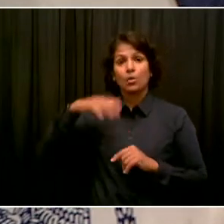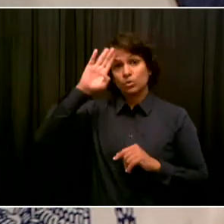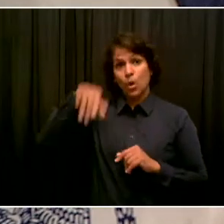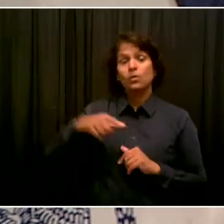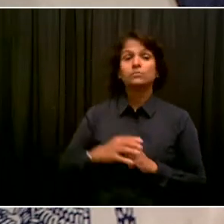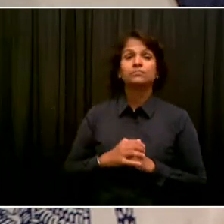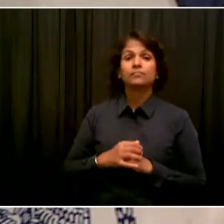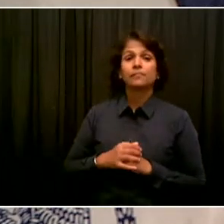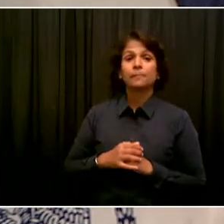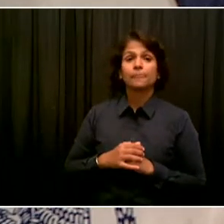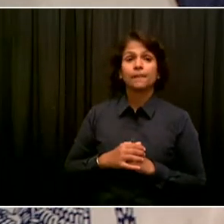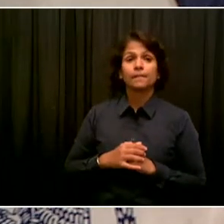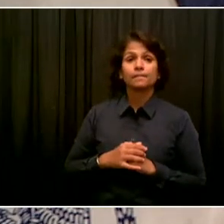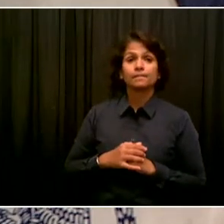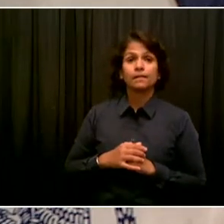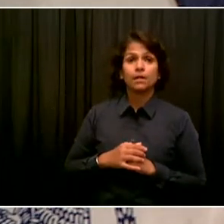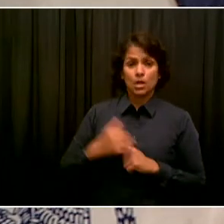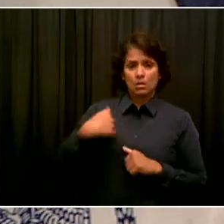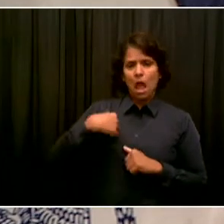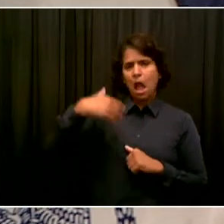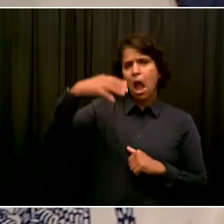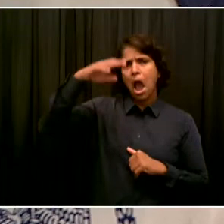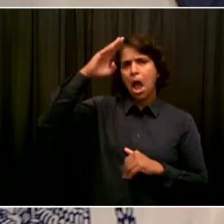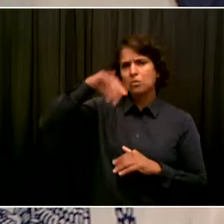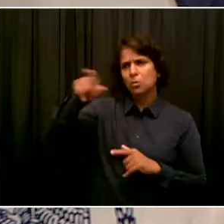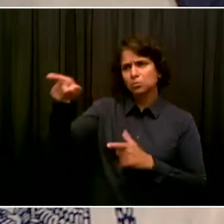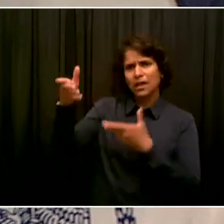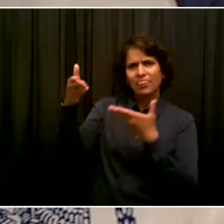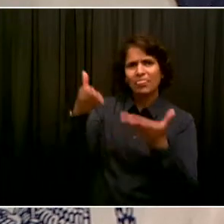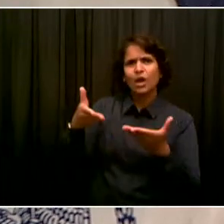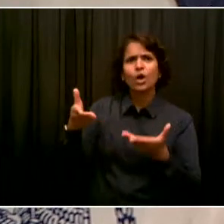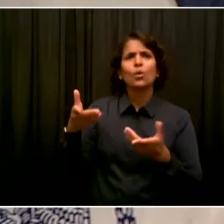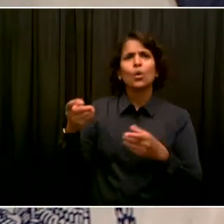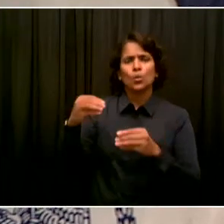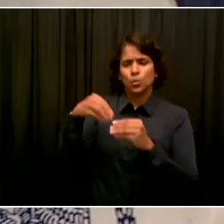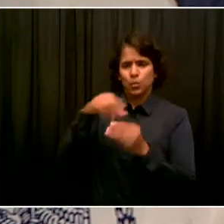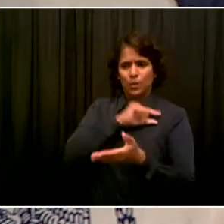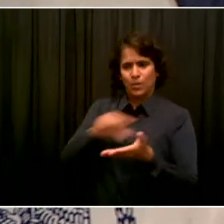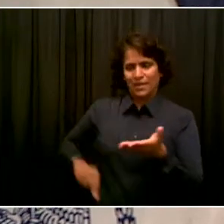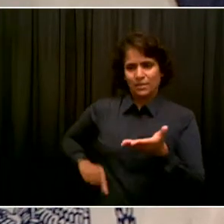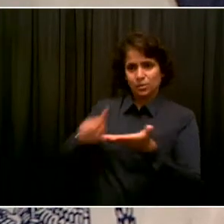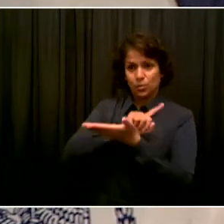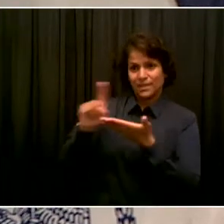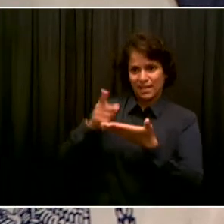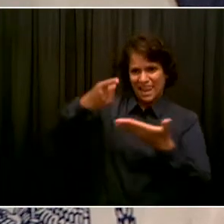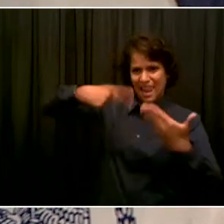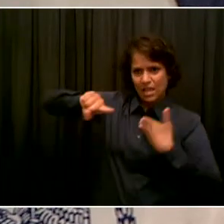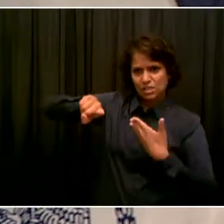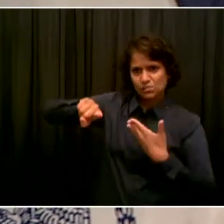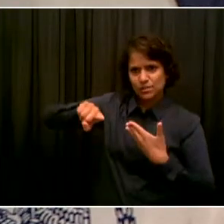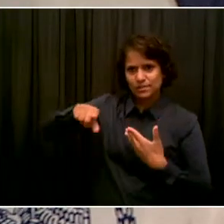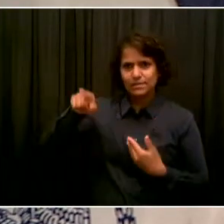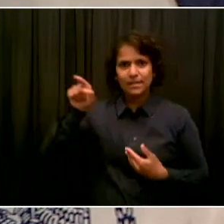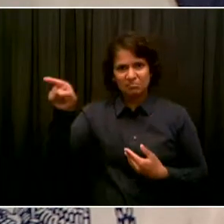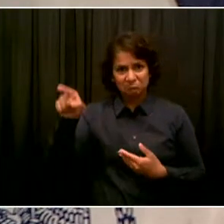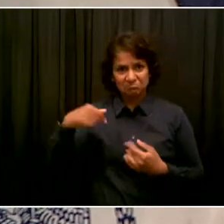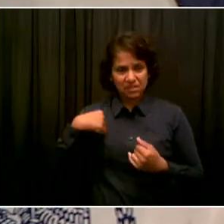there during Queens Week. Okay, I'm just putting down that marker. And now, Commissioner Doris.